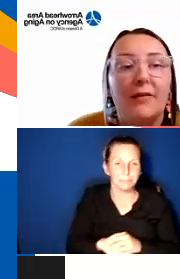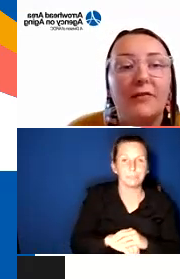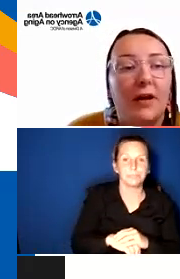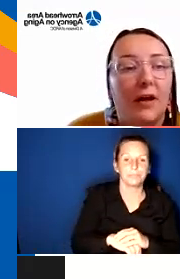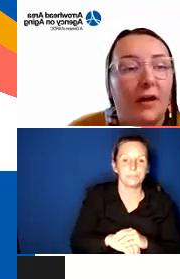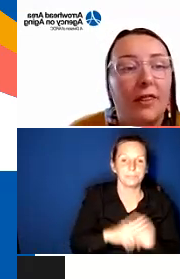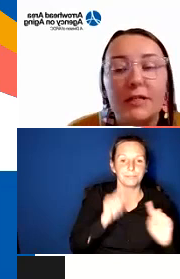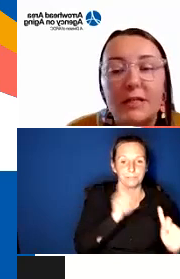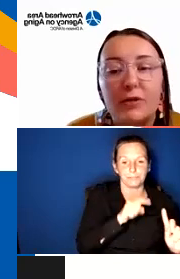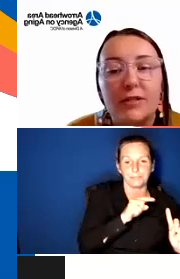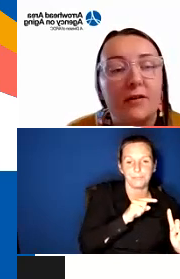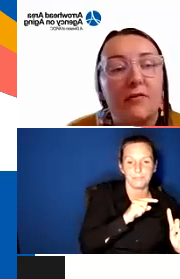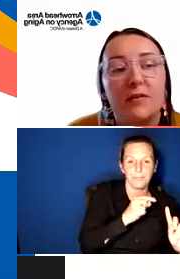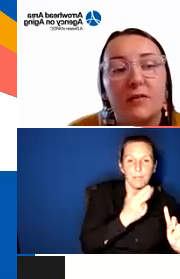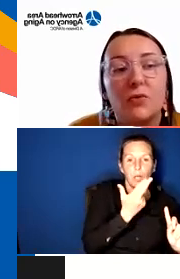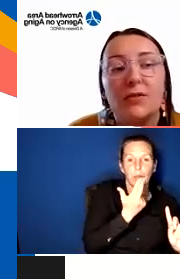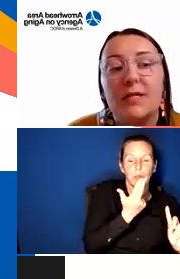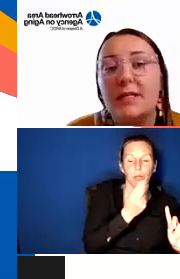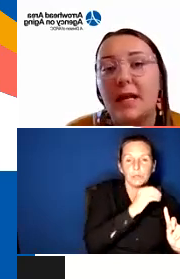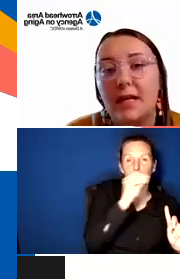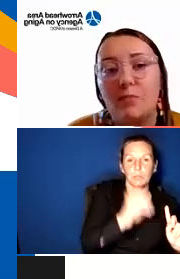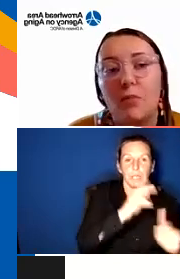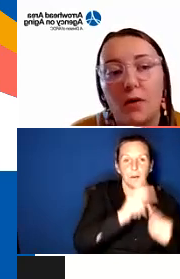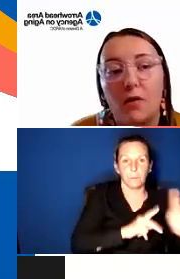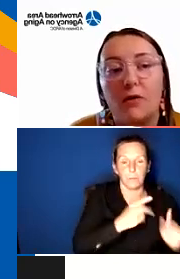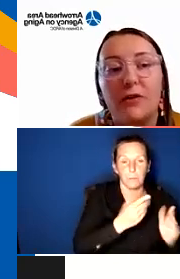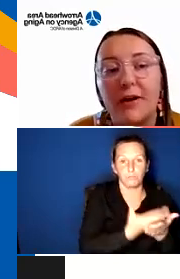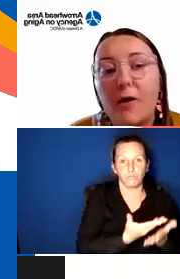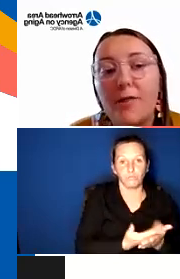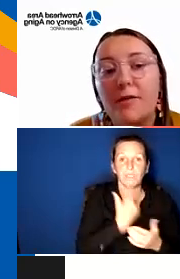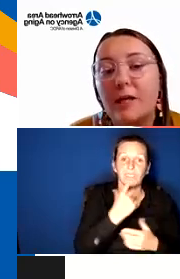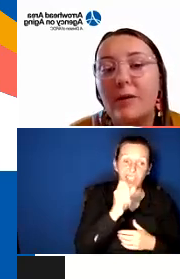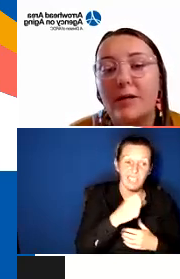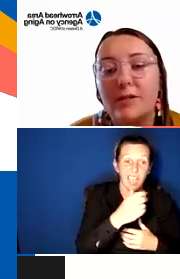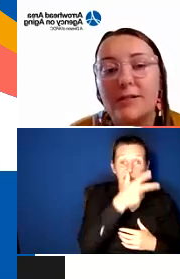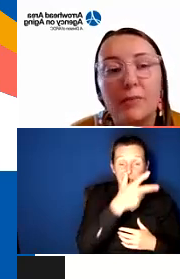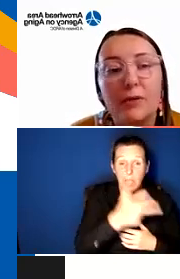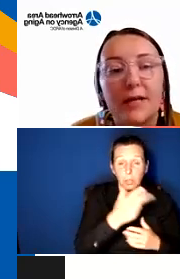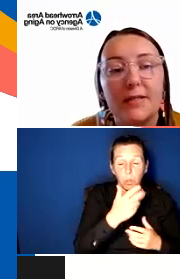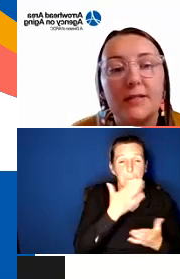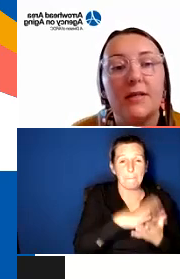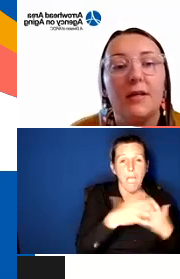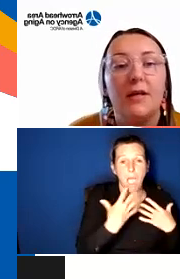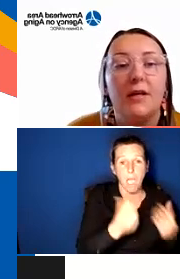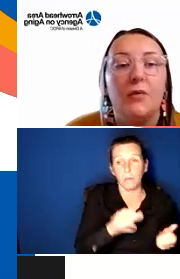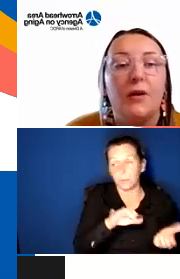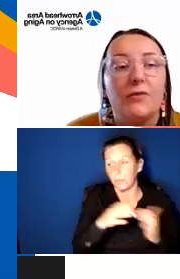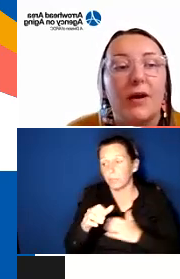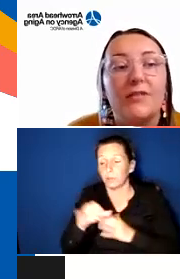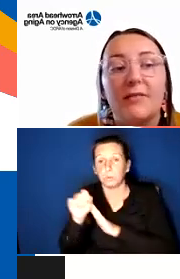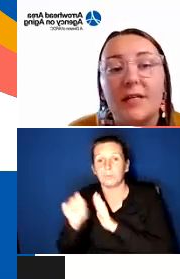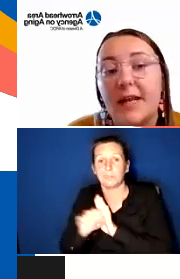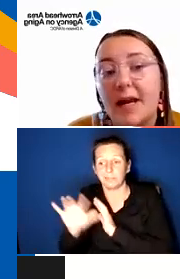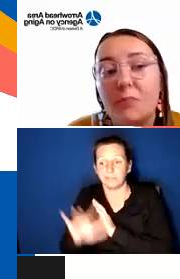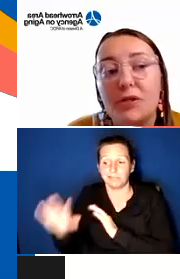We have 13% of individuals indicating poor or fair health compared to 10%. We also